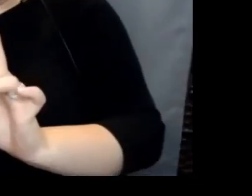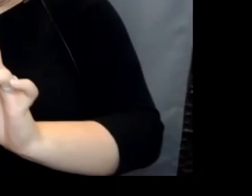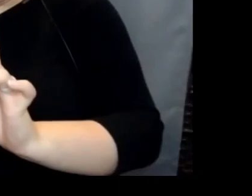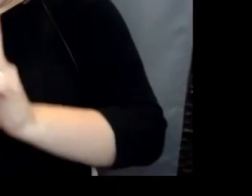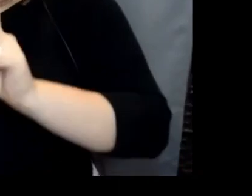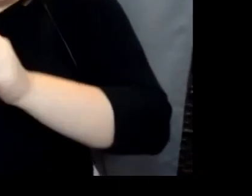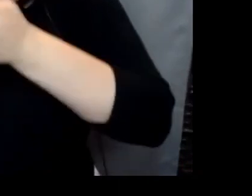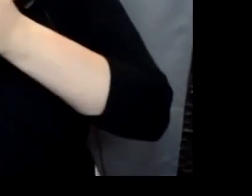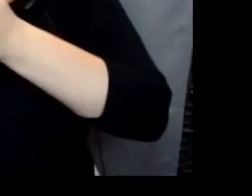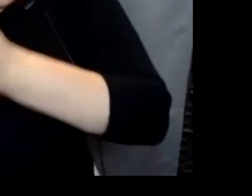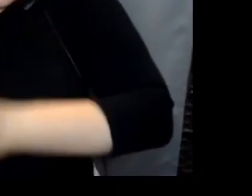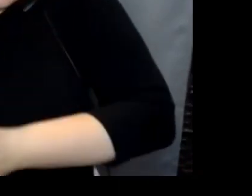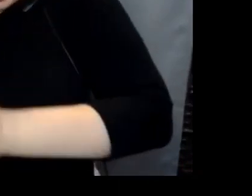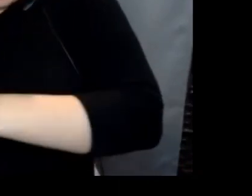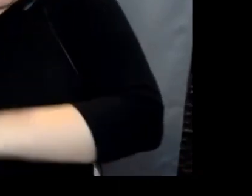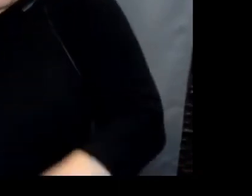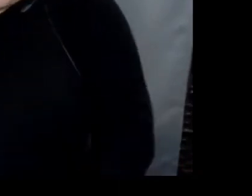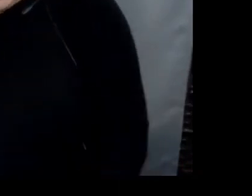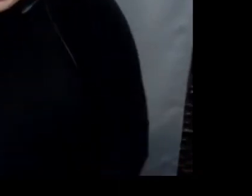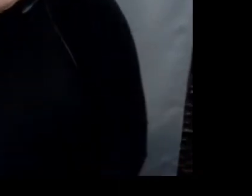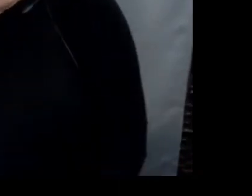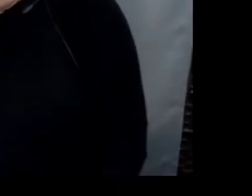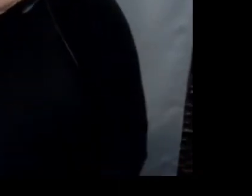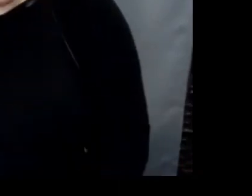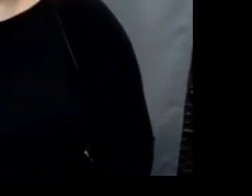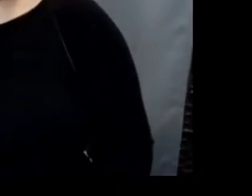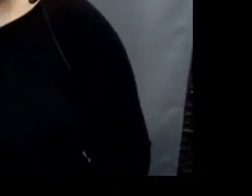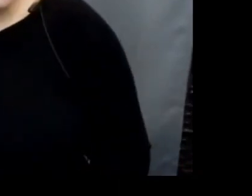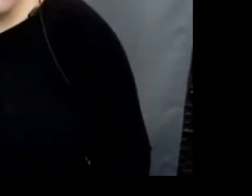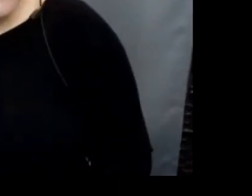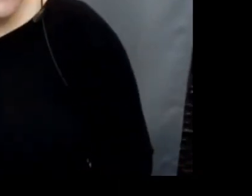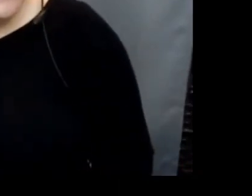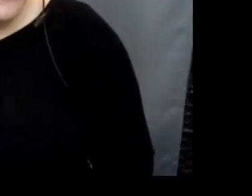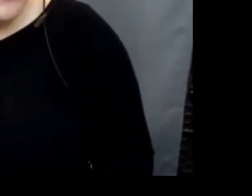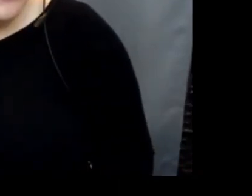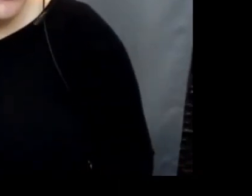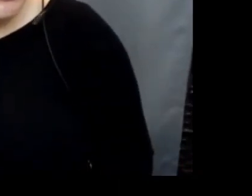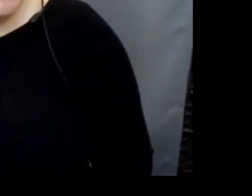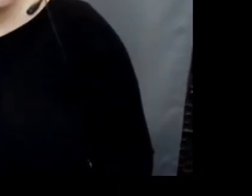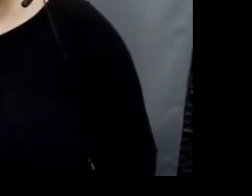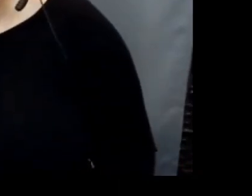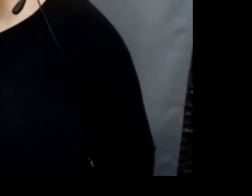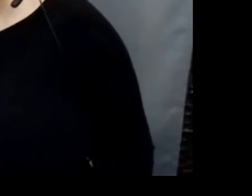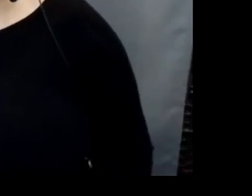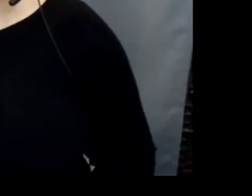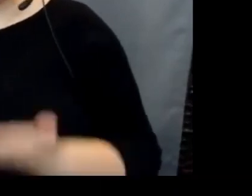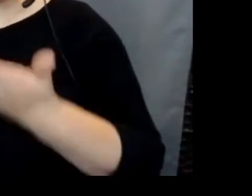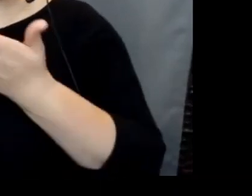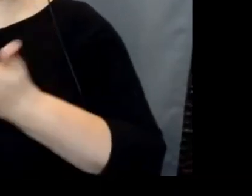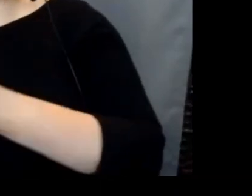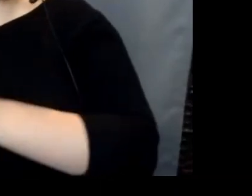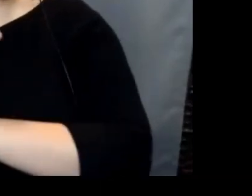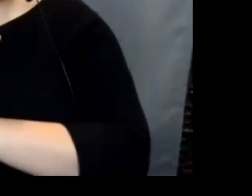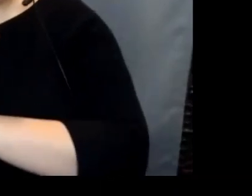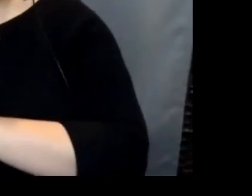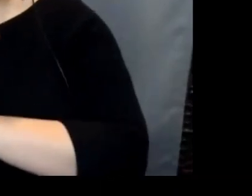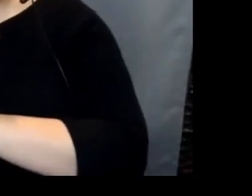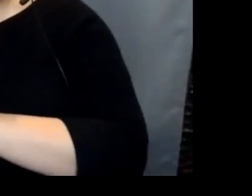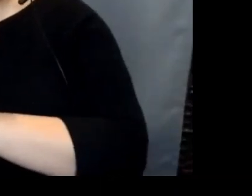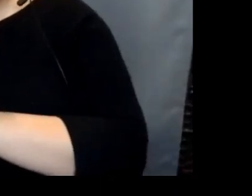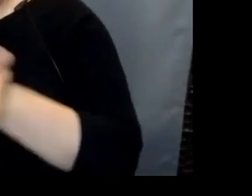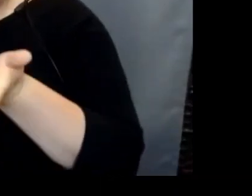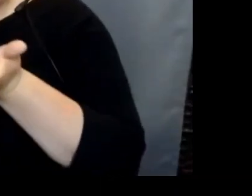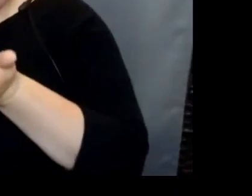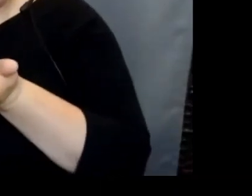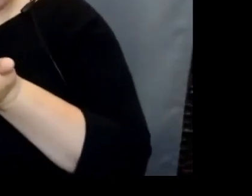with the disability. And if they were, then I would suggest that student loans were used to pay for